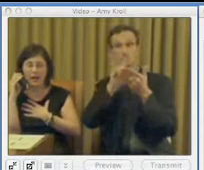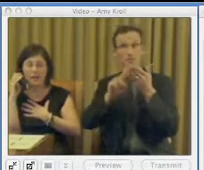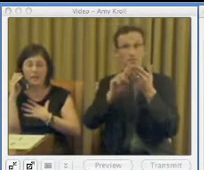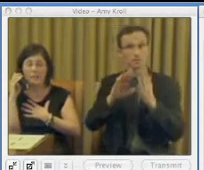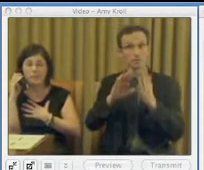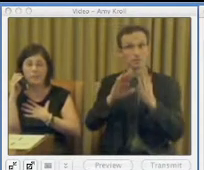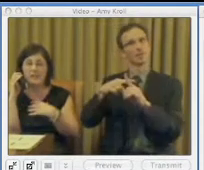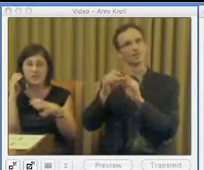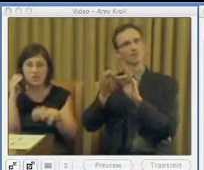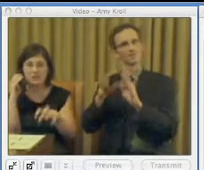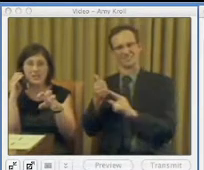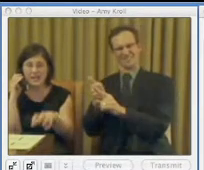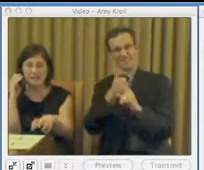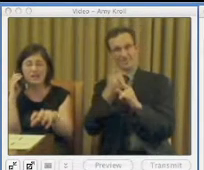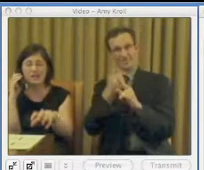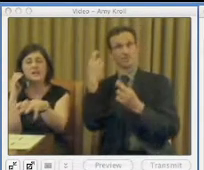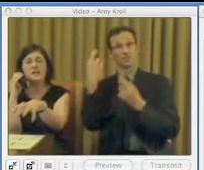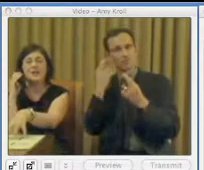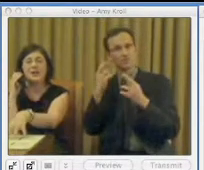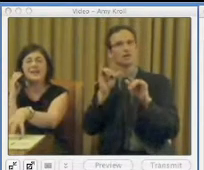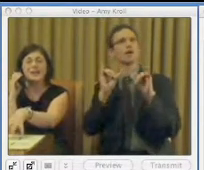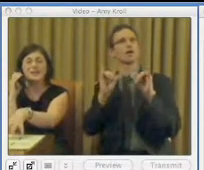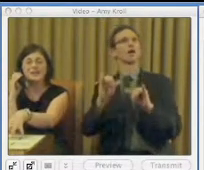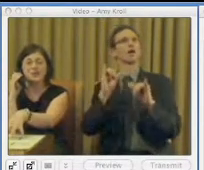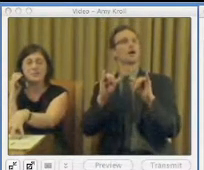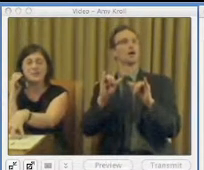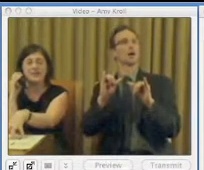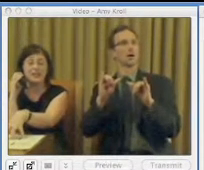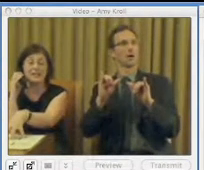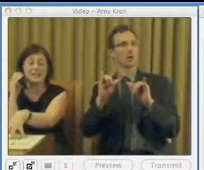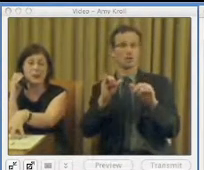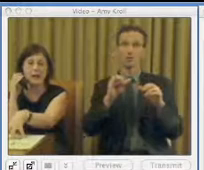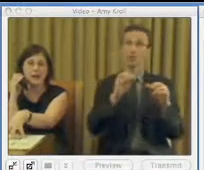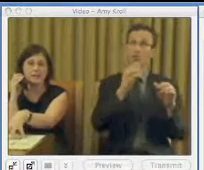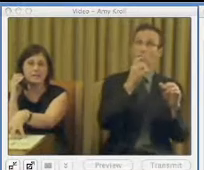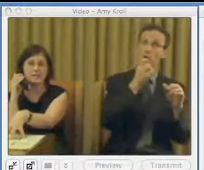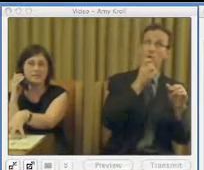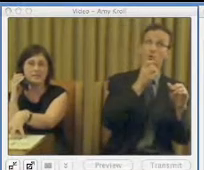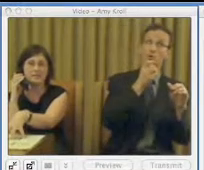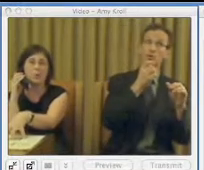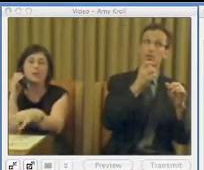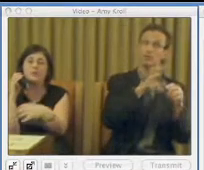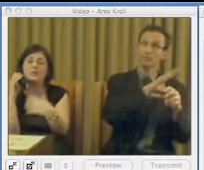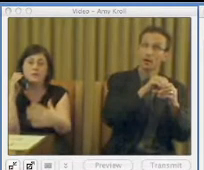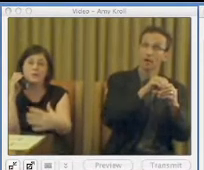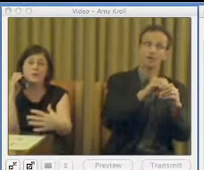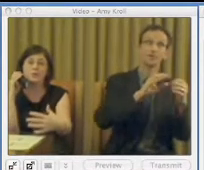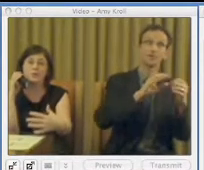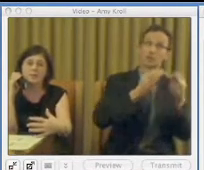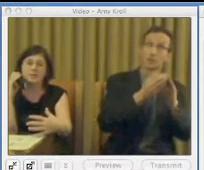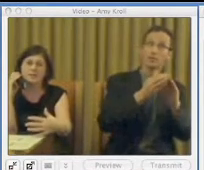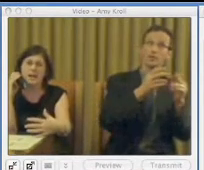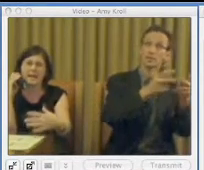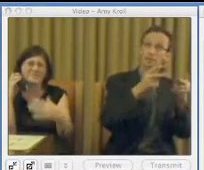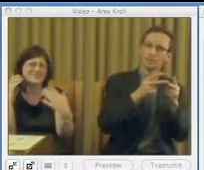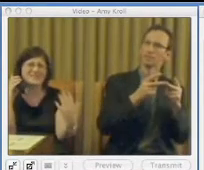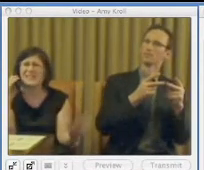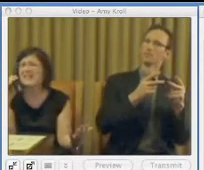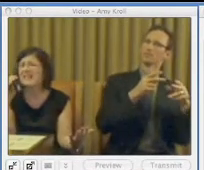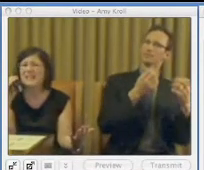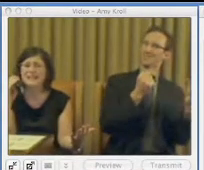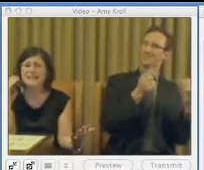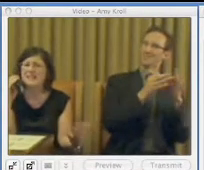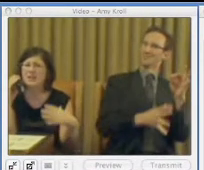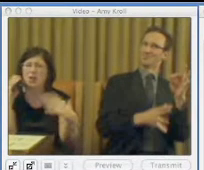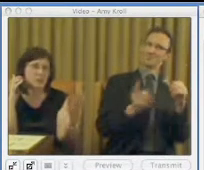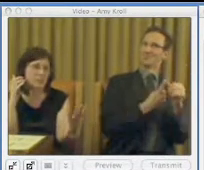that in the community interpreting sector, sign language interpreters have actually led the way. We were the first